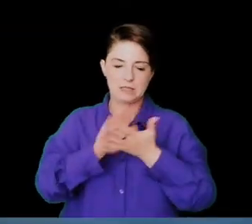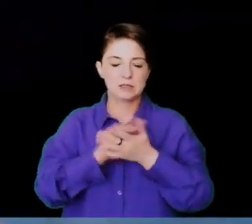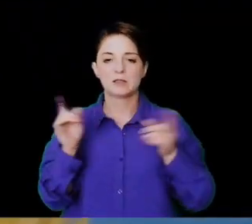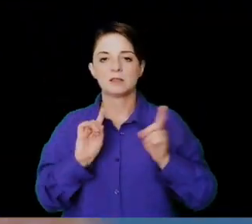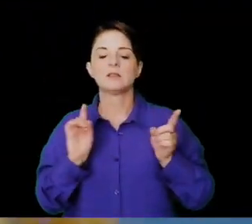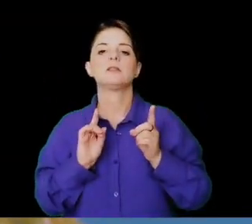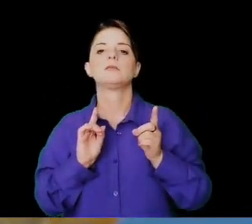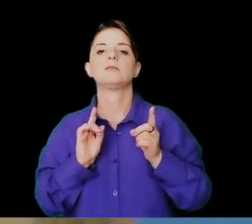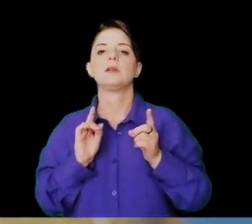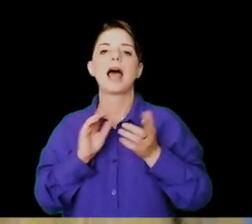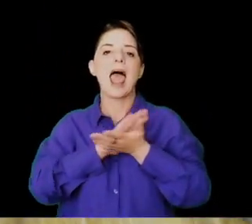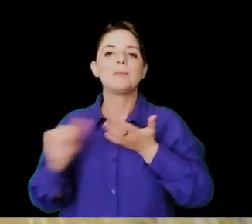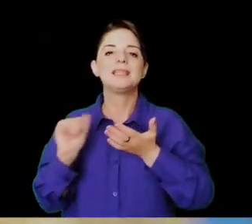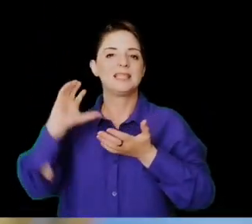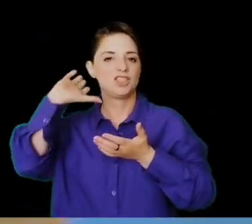is basically